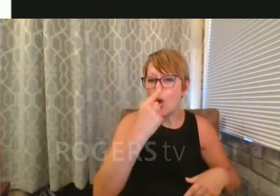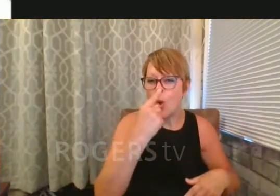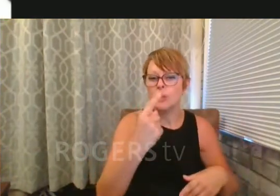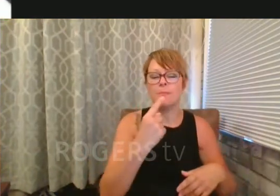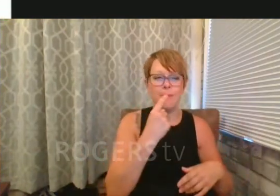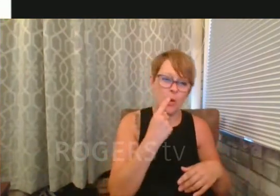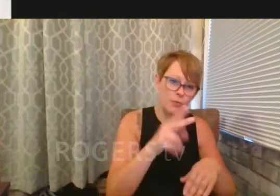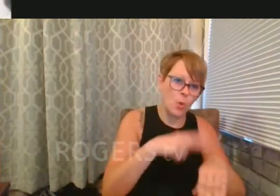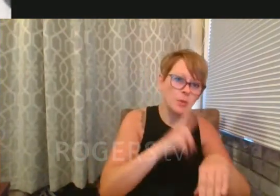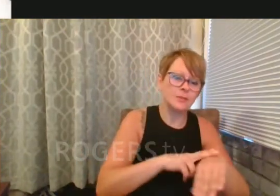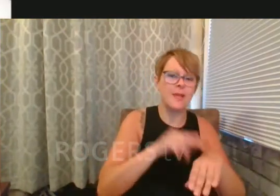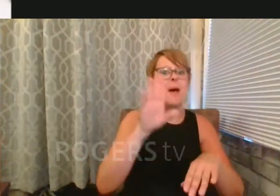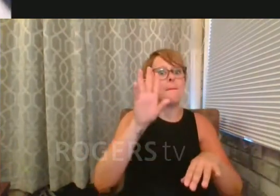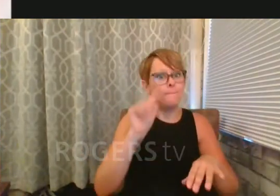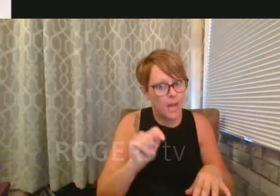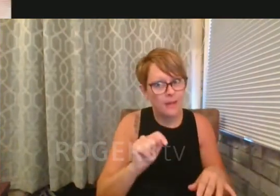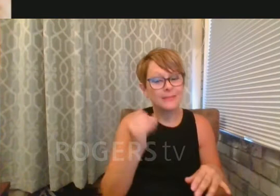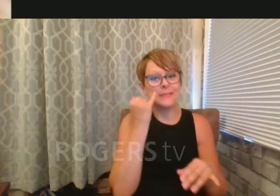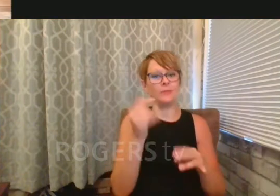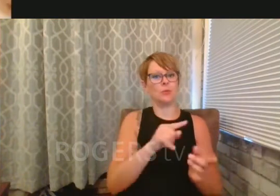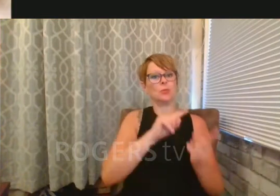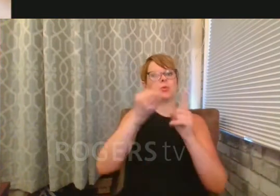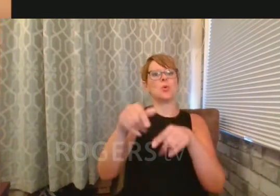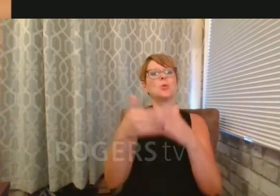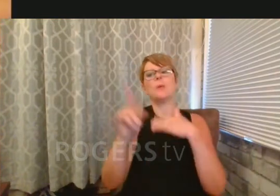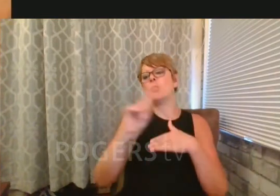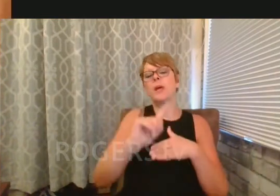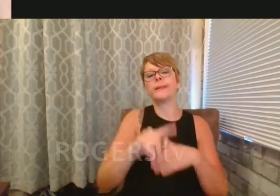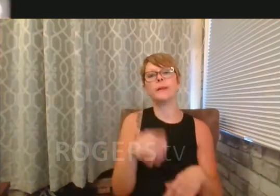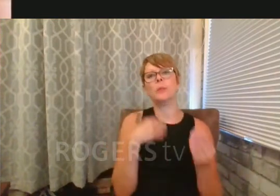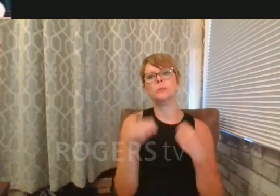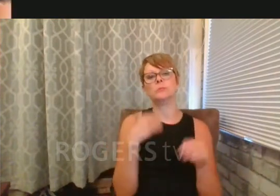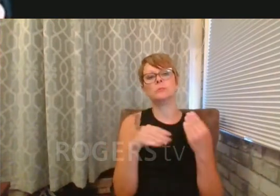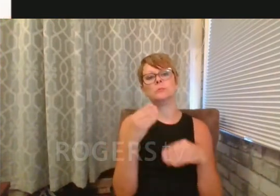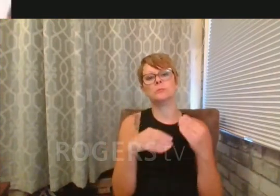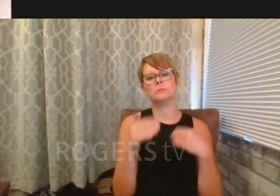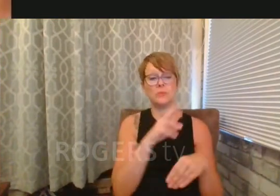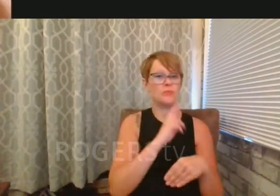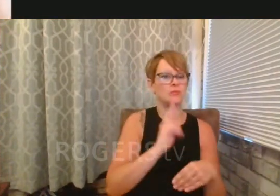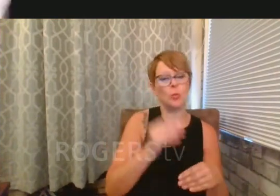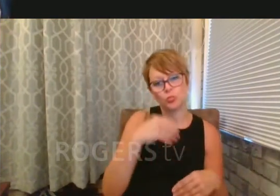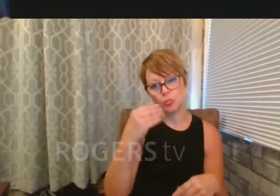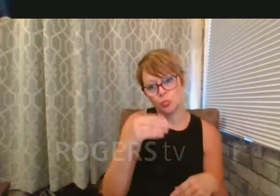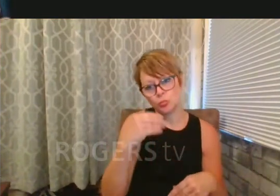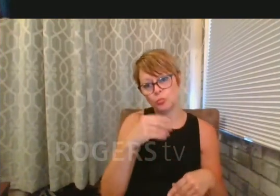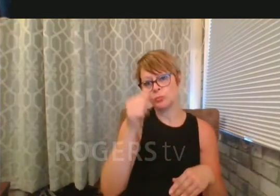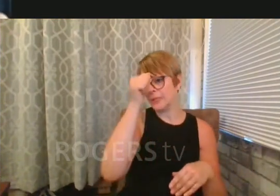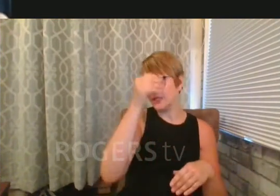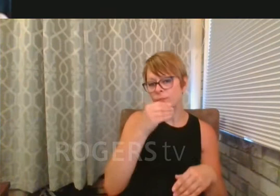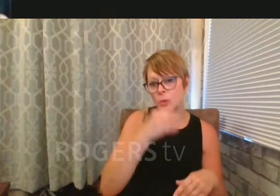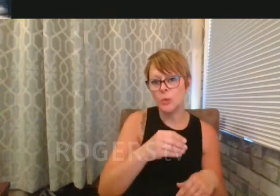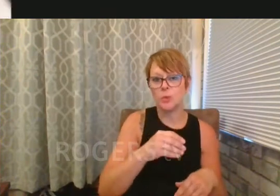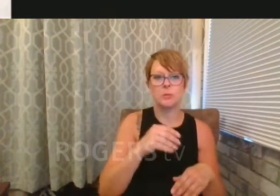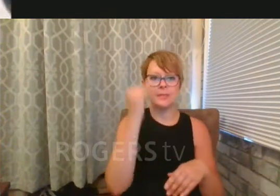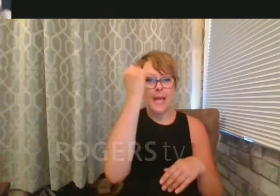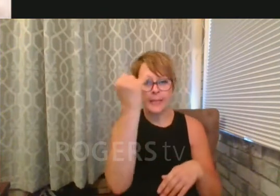well. But if you go to a place where you just have a meal, whatever that is, whether that's Indian food, Italian food, Balkan